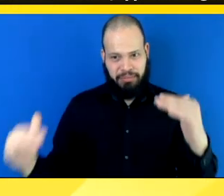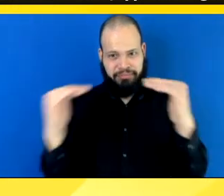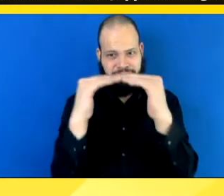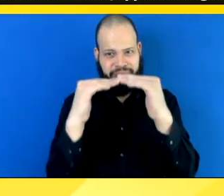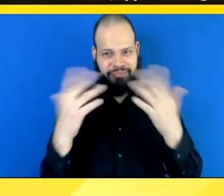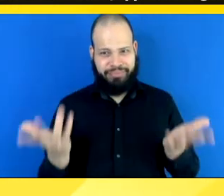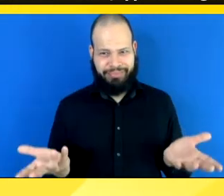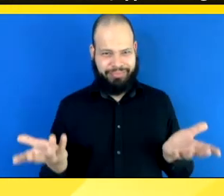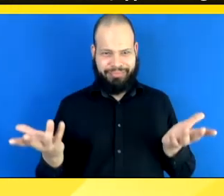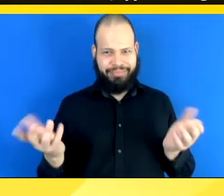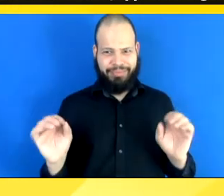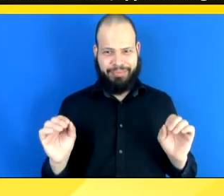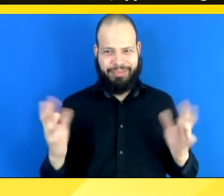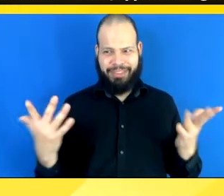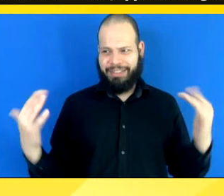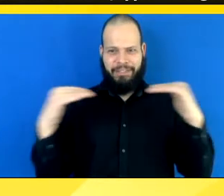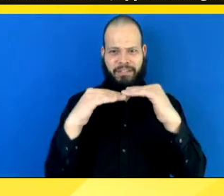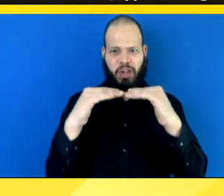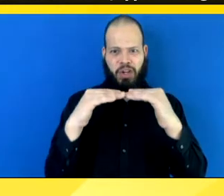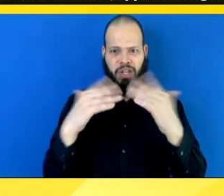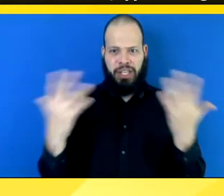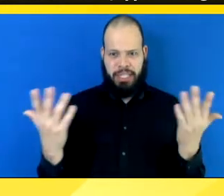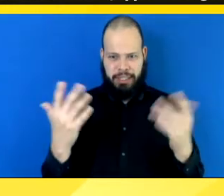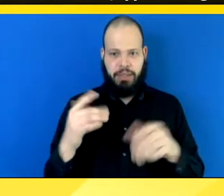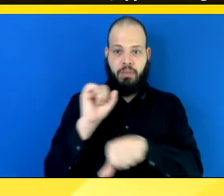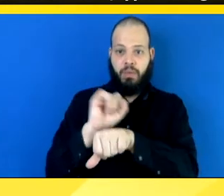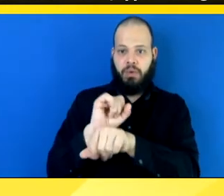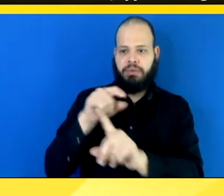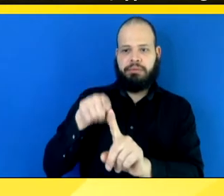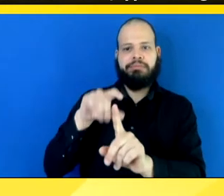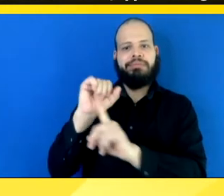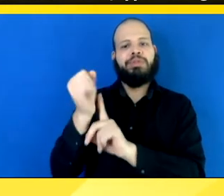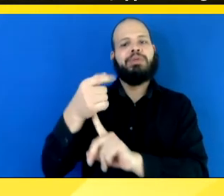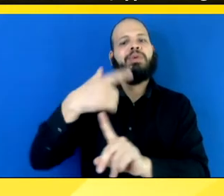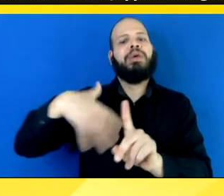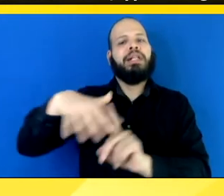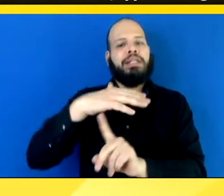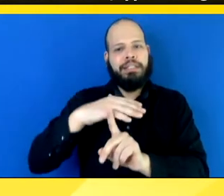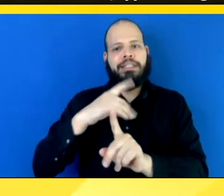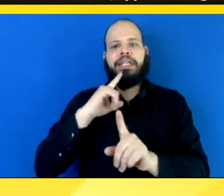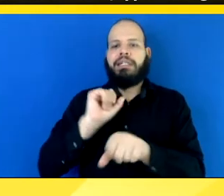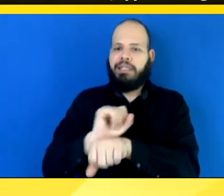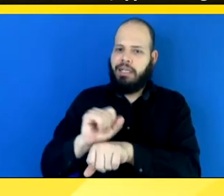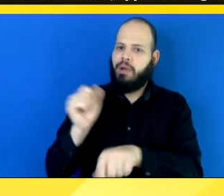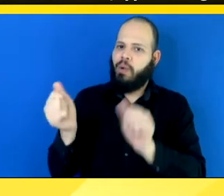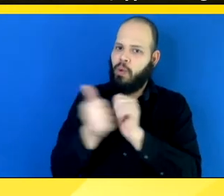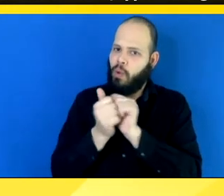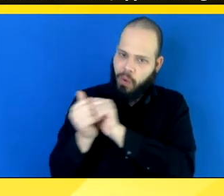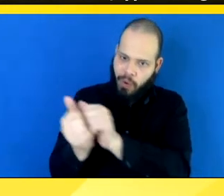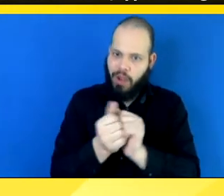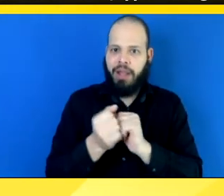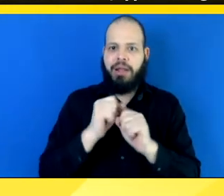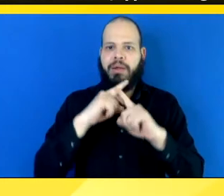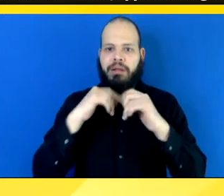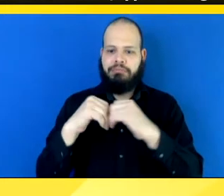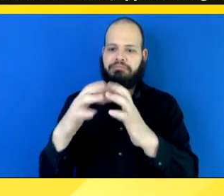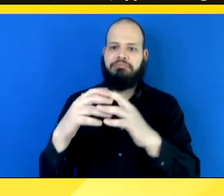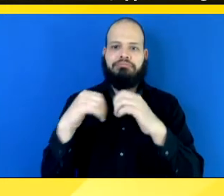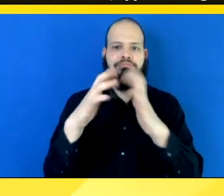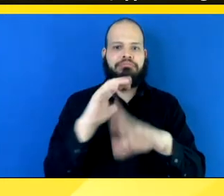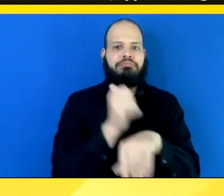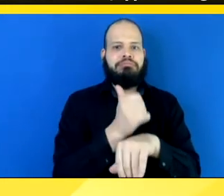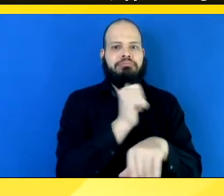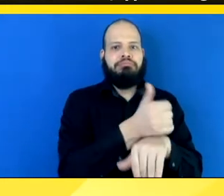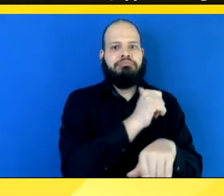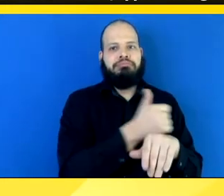you create is by organizing, organizing, organizing, and forming a union. Working families know